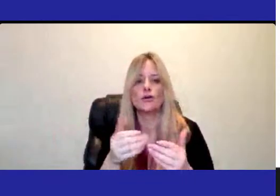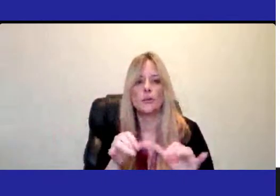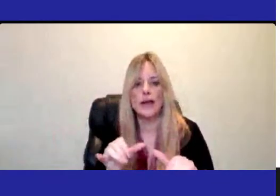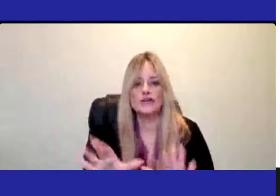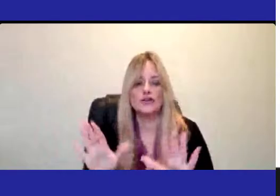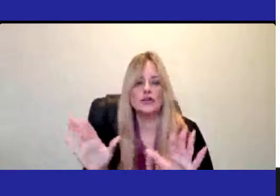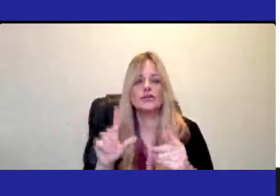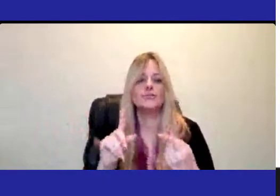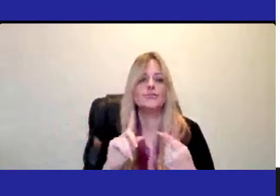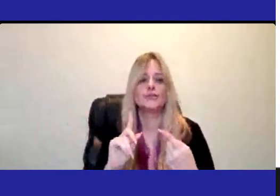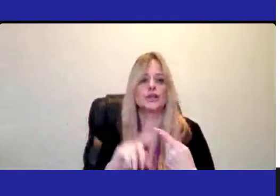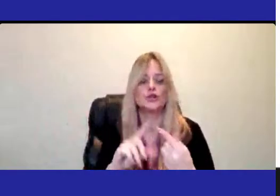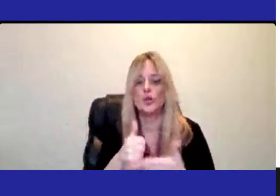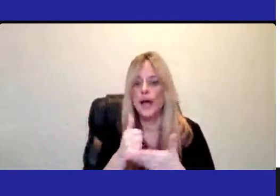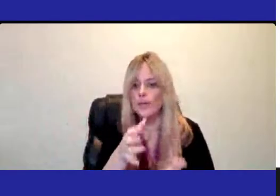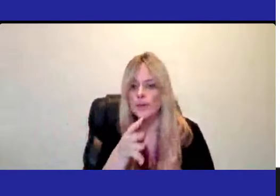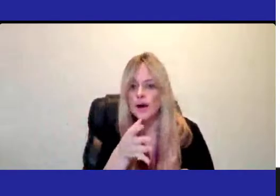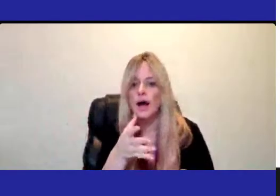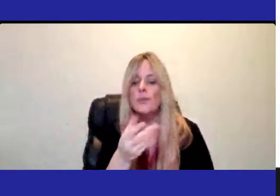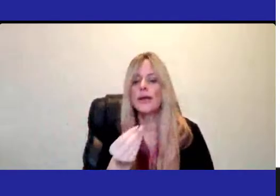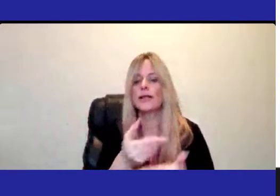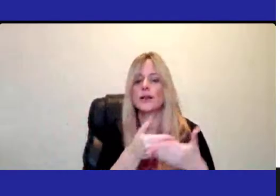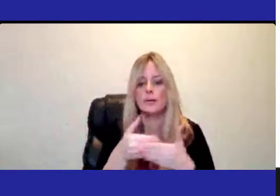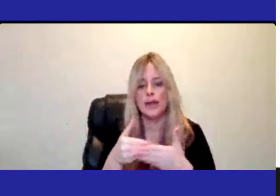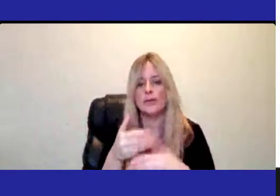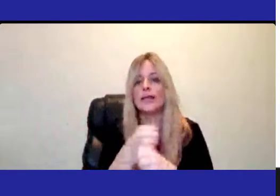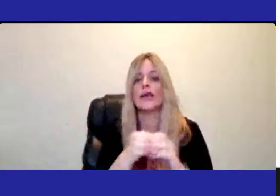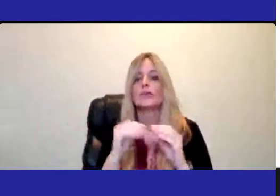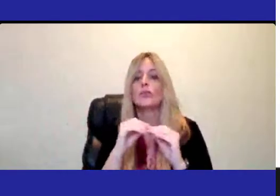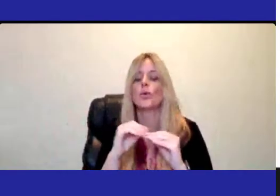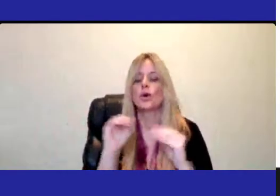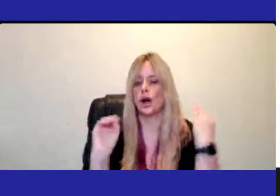help the mom and the fetus get some more oxygen.